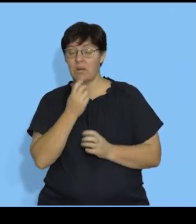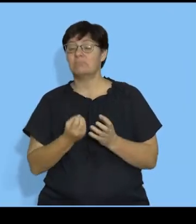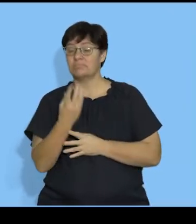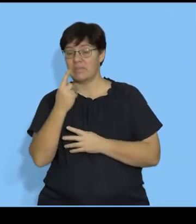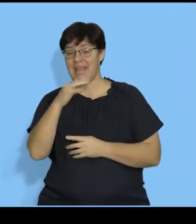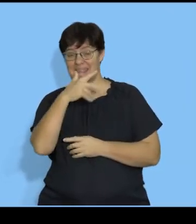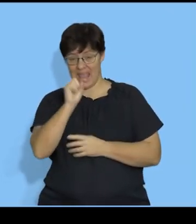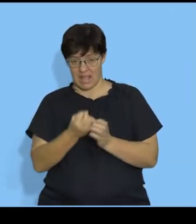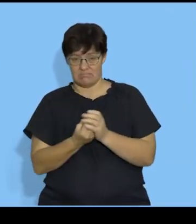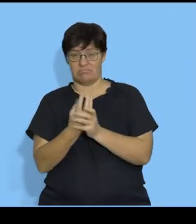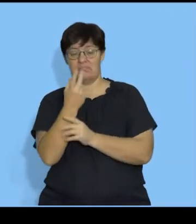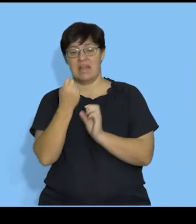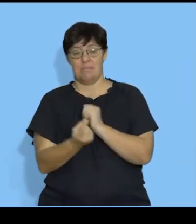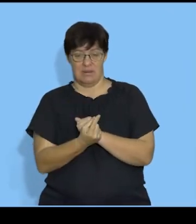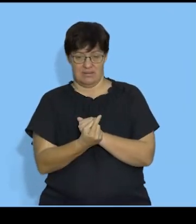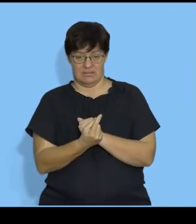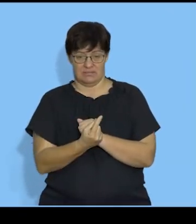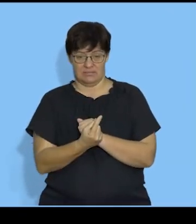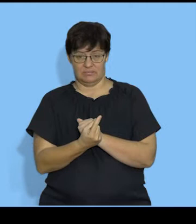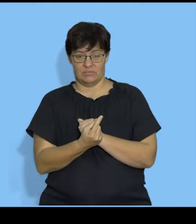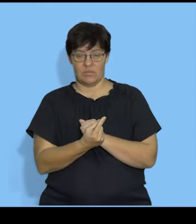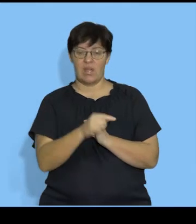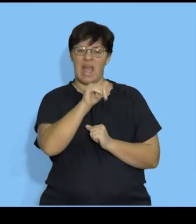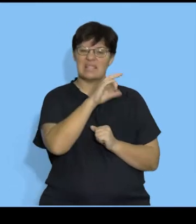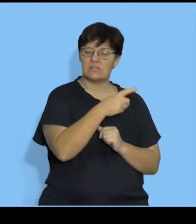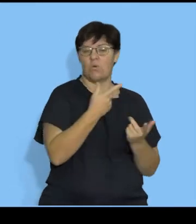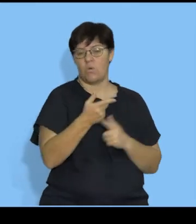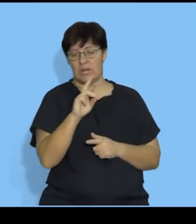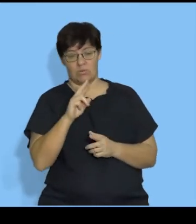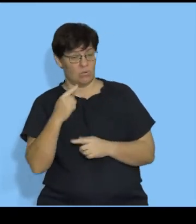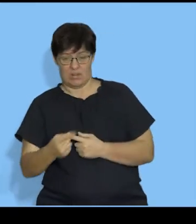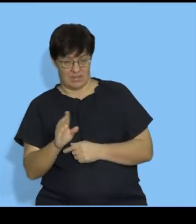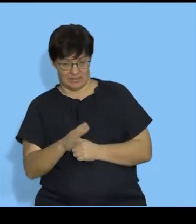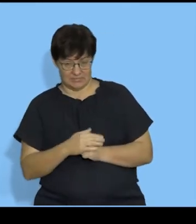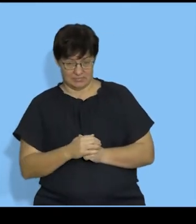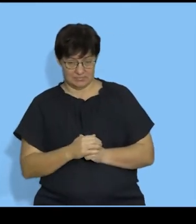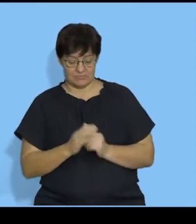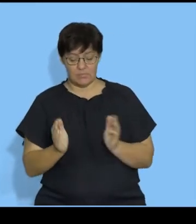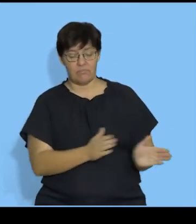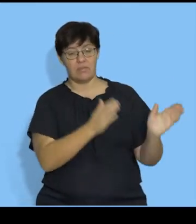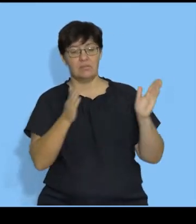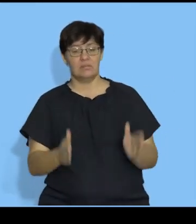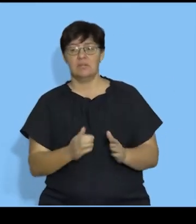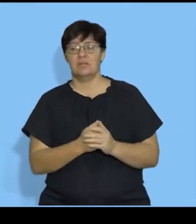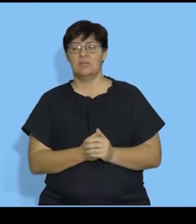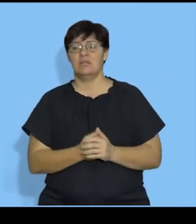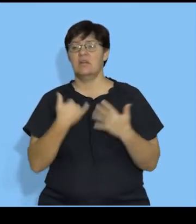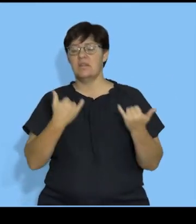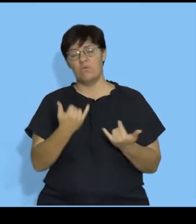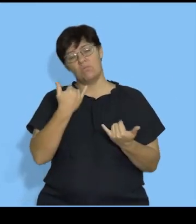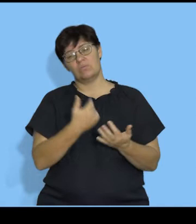another possibility beyond just acid-base or redox, right? Okay, now, if we